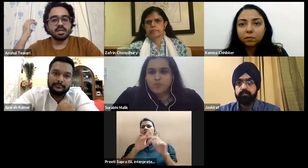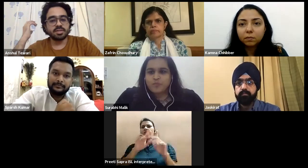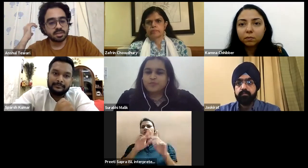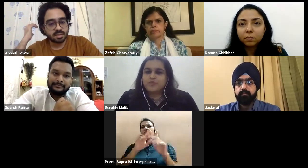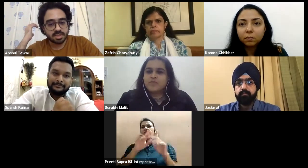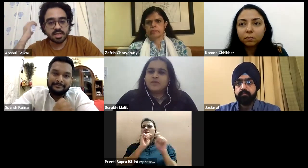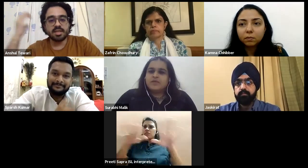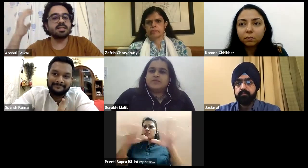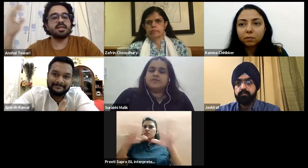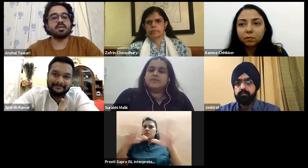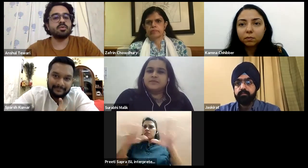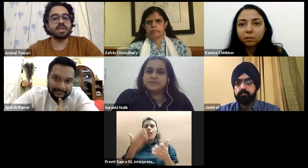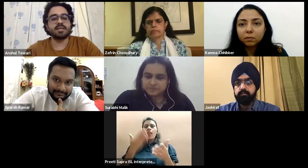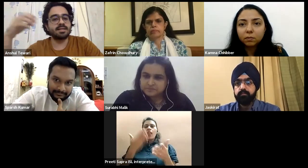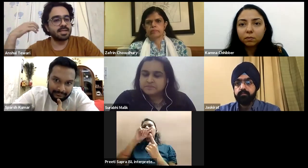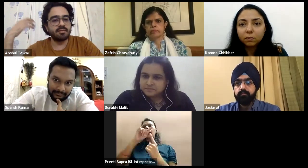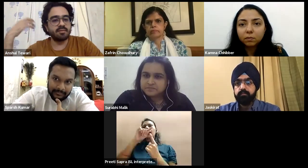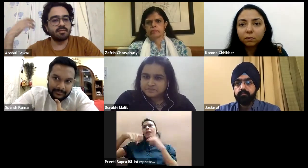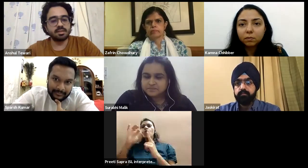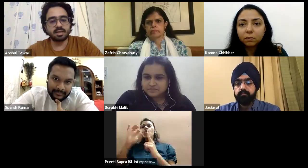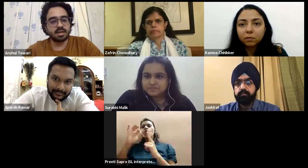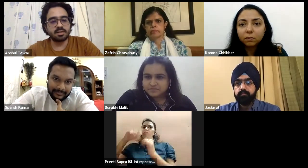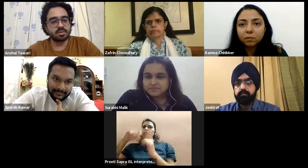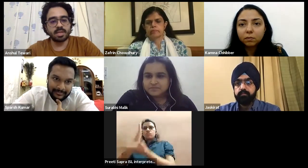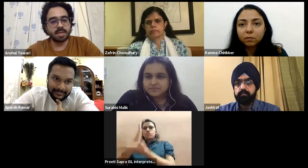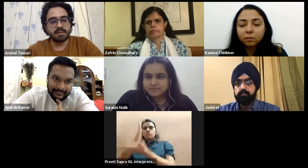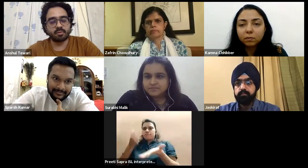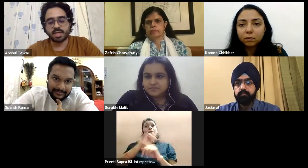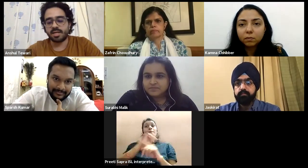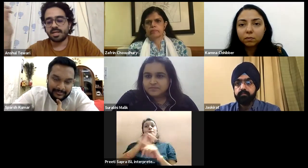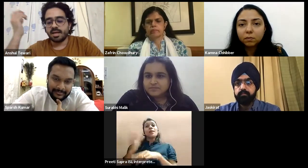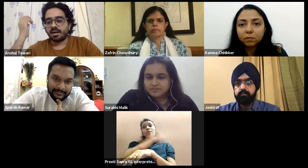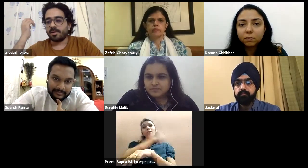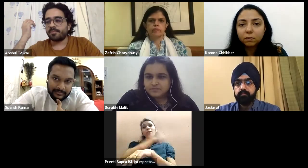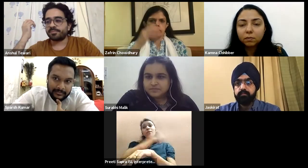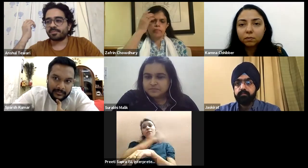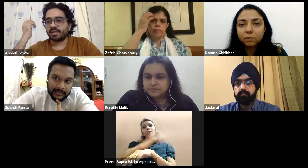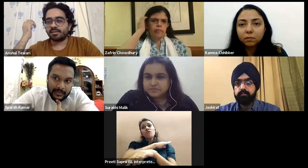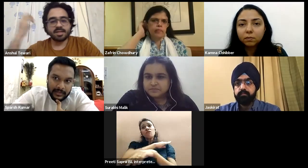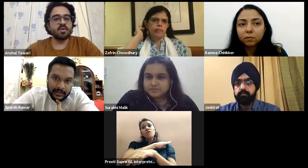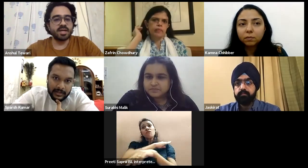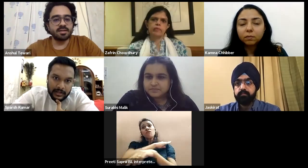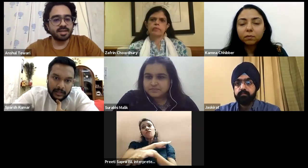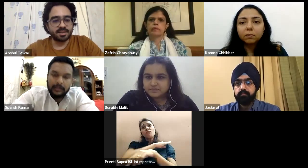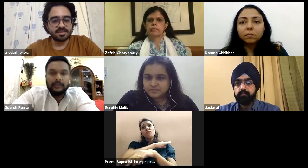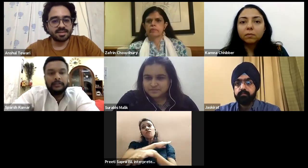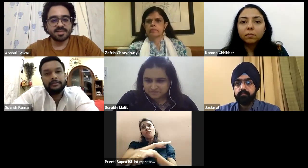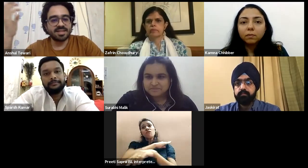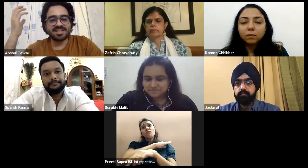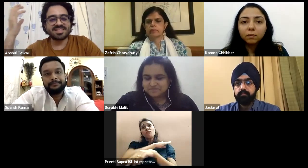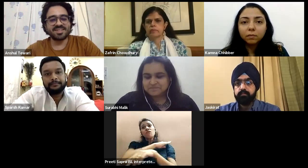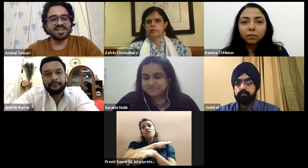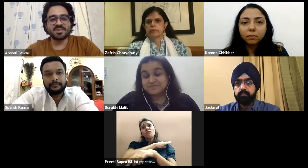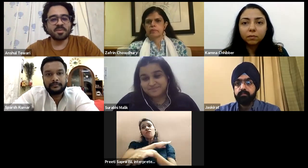was just really, really huge, and same with other social media platforms, right? There is no editor there. There